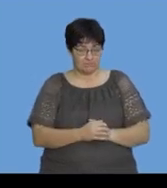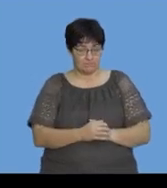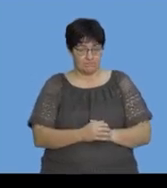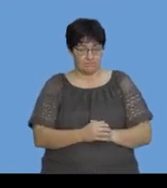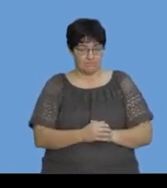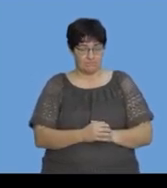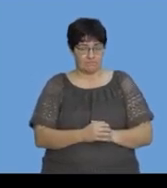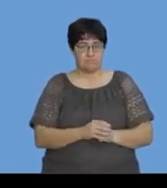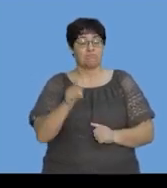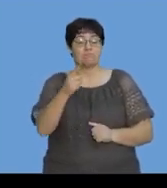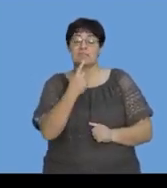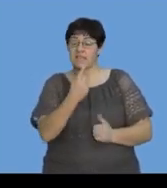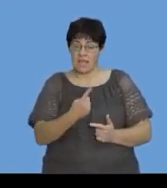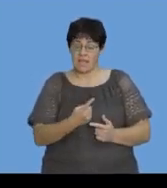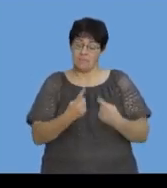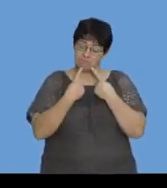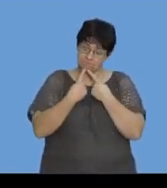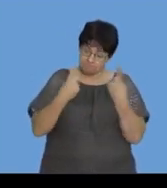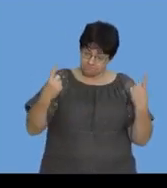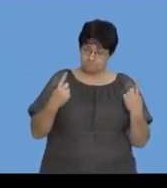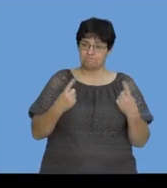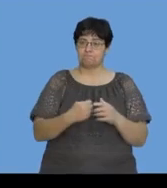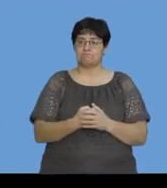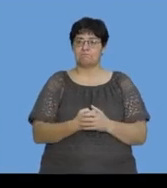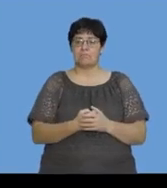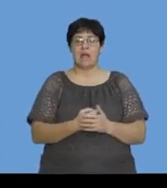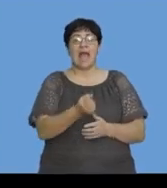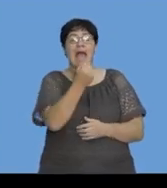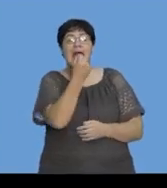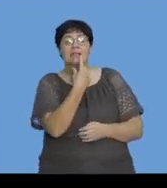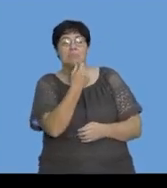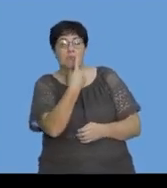Okay. Question states, state why